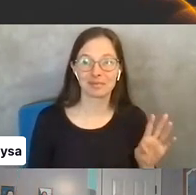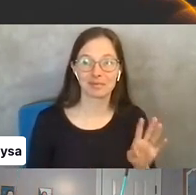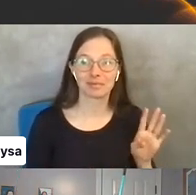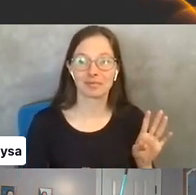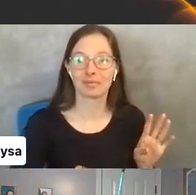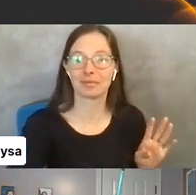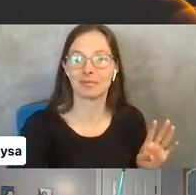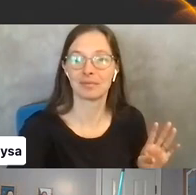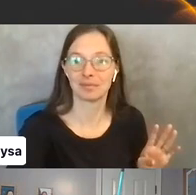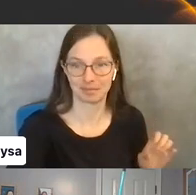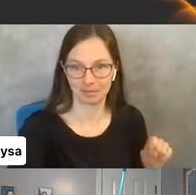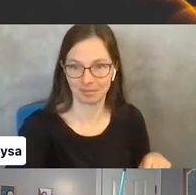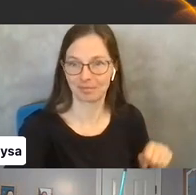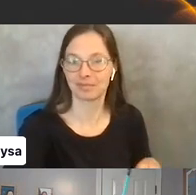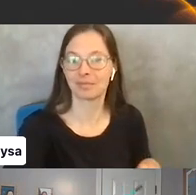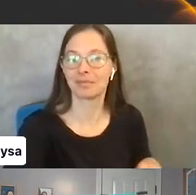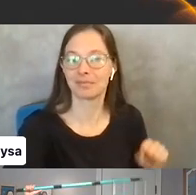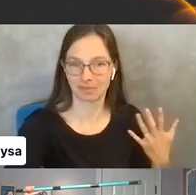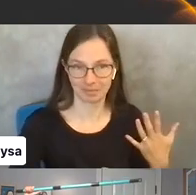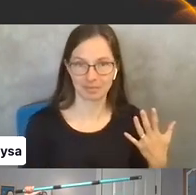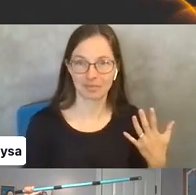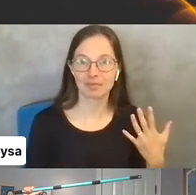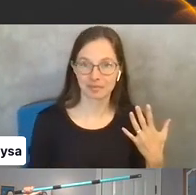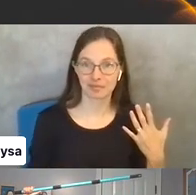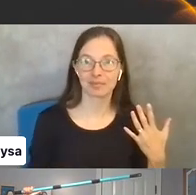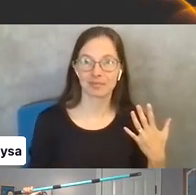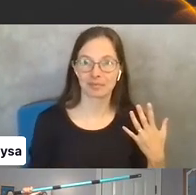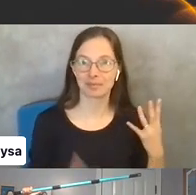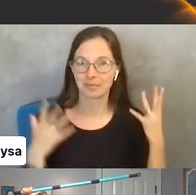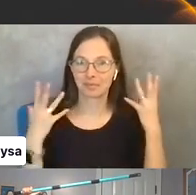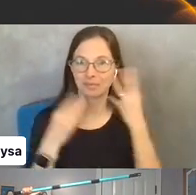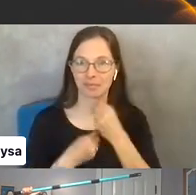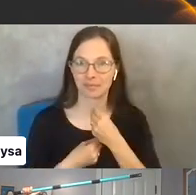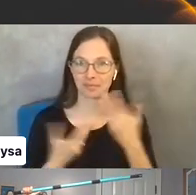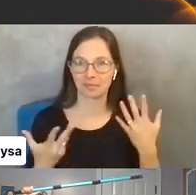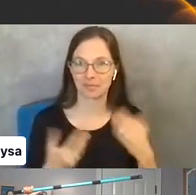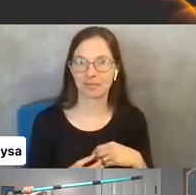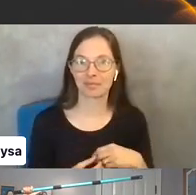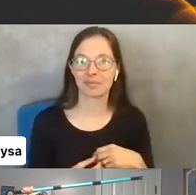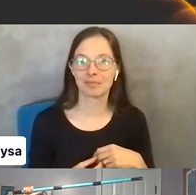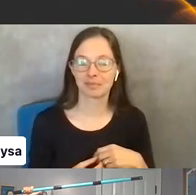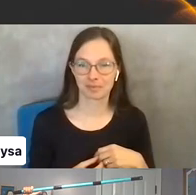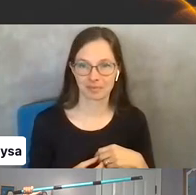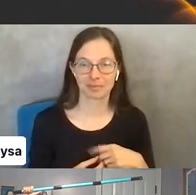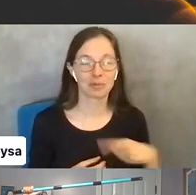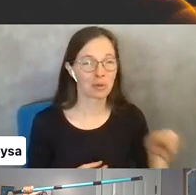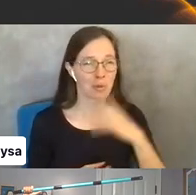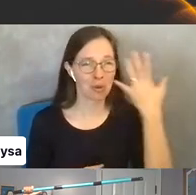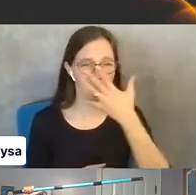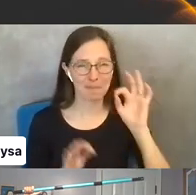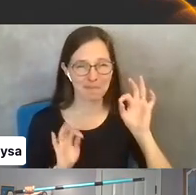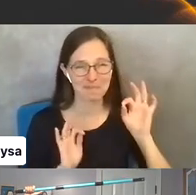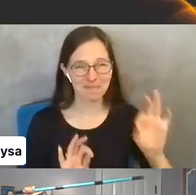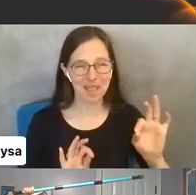4. Yes. And 5. Lovely. Y'all look amazing. Honestly, like